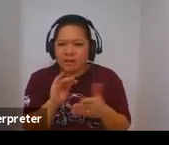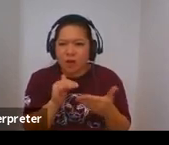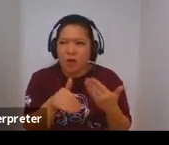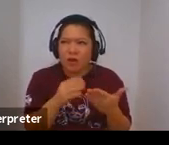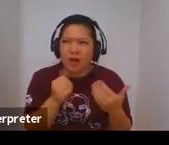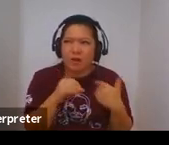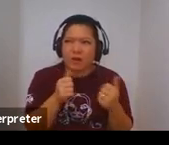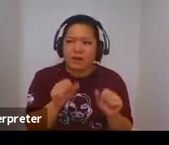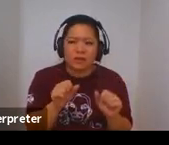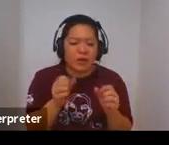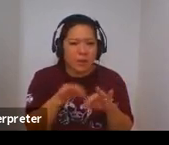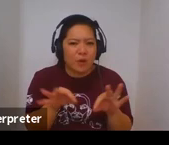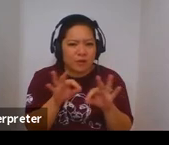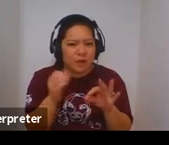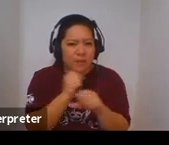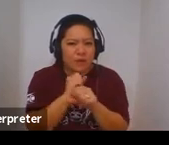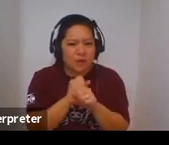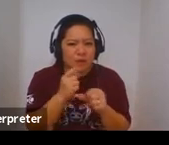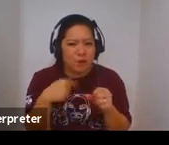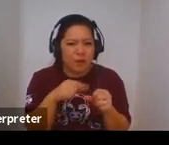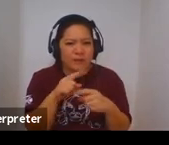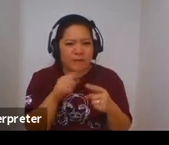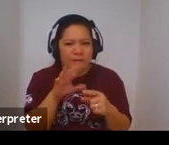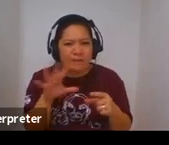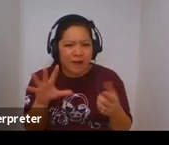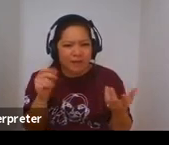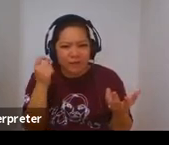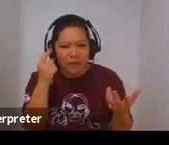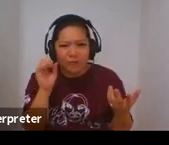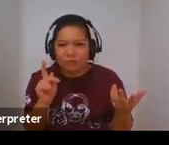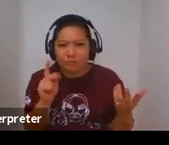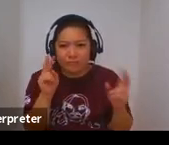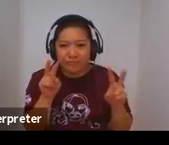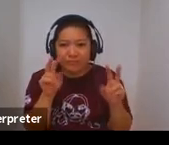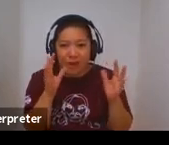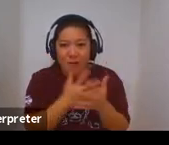can you ignore something so important? How can I protect your friend? One in five, one in five.